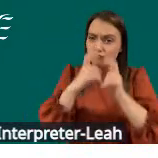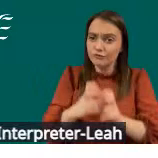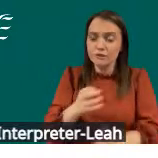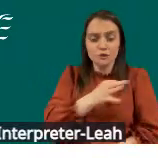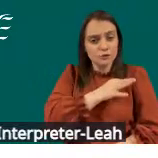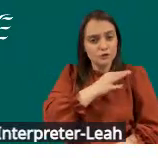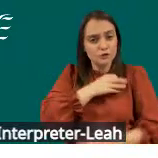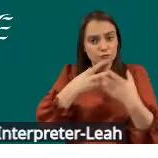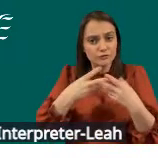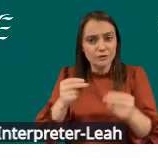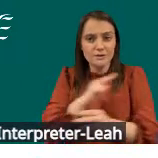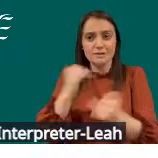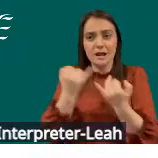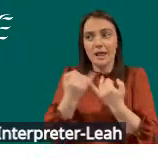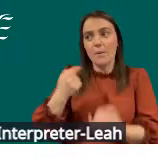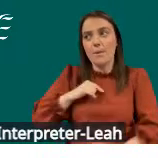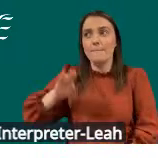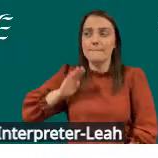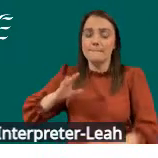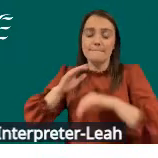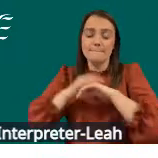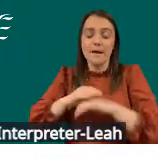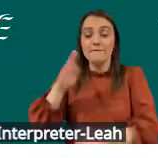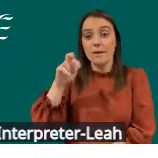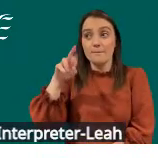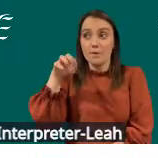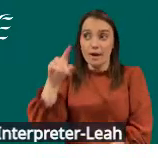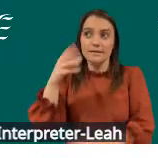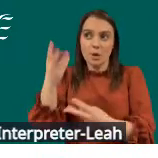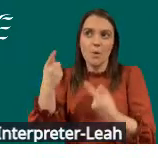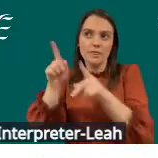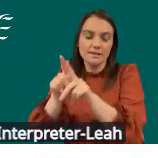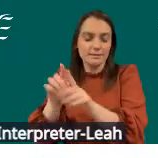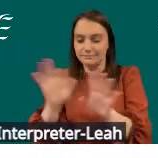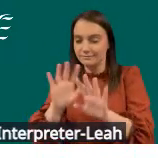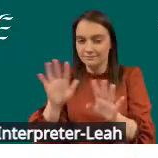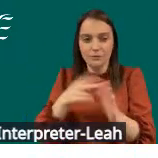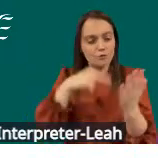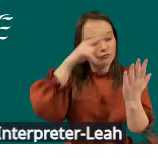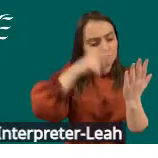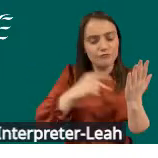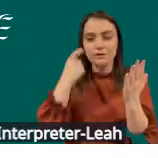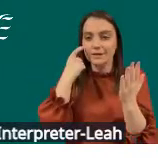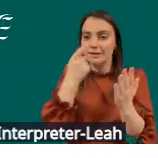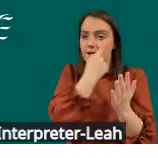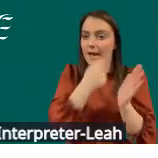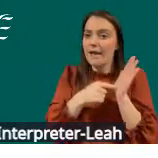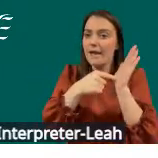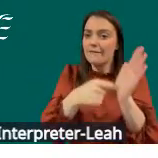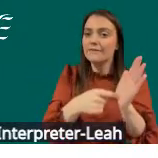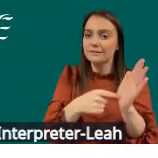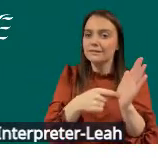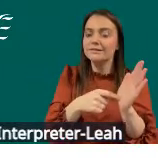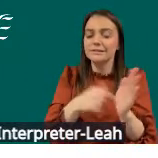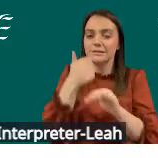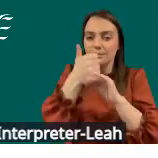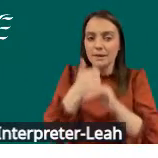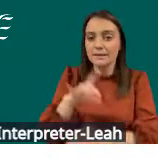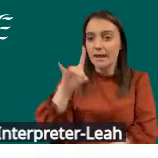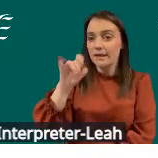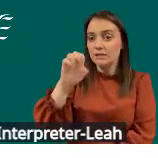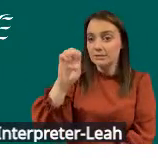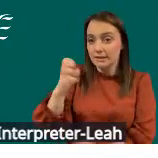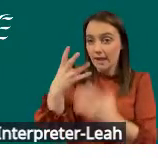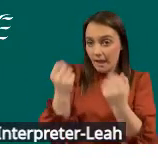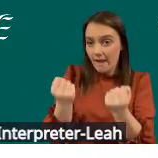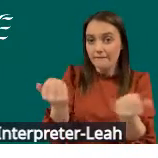with, well, my friend Bridie is on this and that's what I want. It's lovely if you can read the kind of evidence-based stuff. So the HSE have lovely information online.